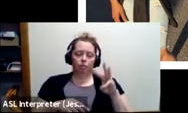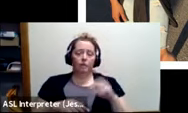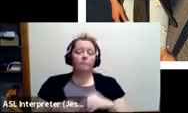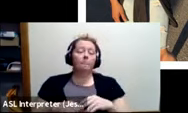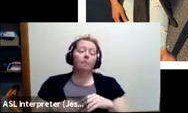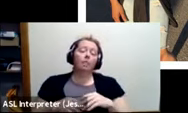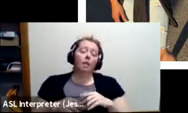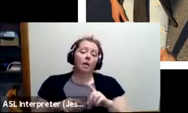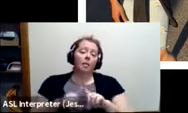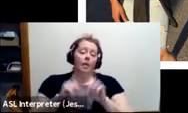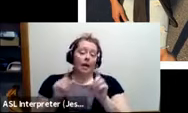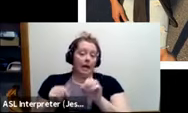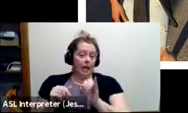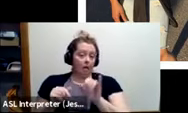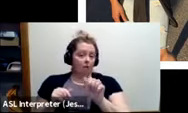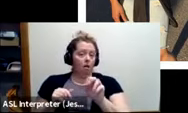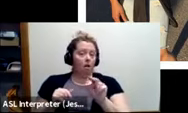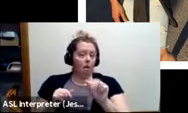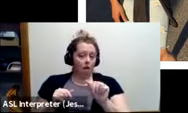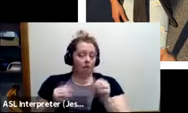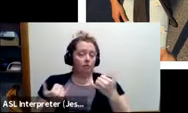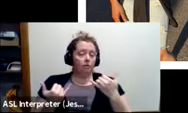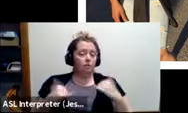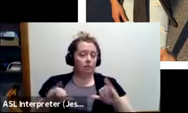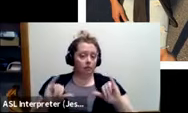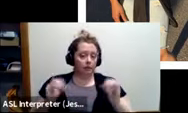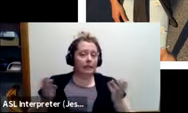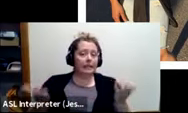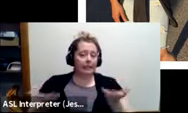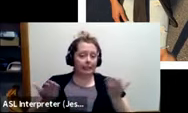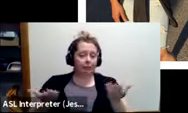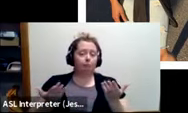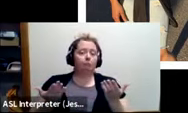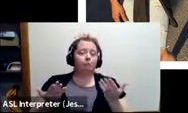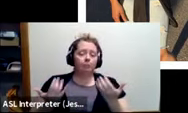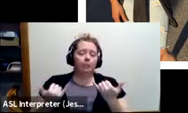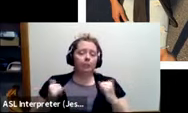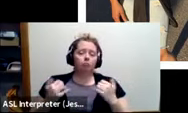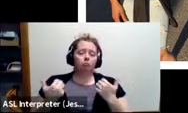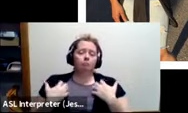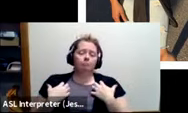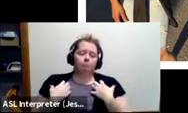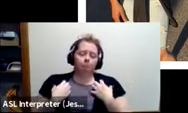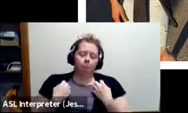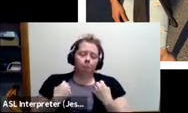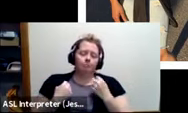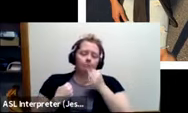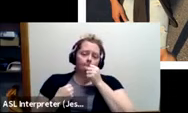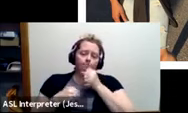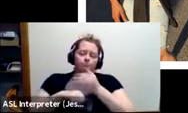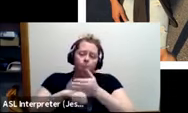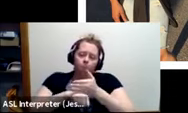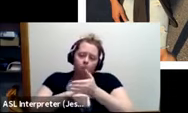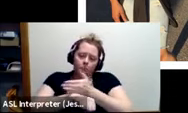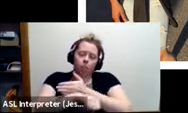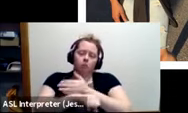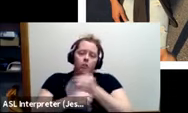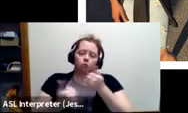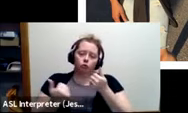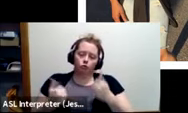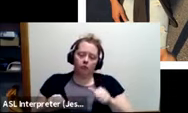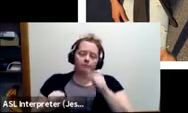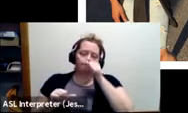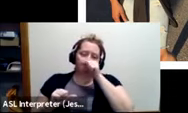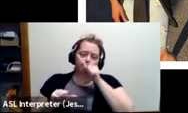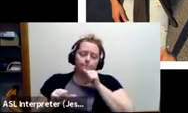healing and trying to get through. And I ask that you also pour into